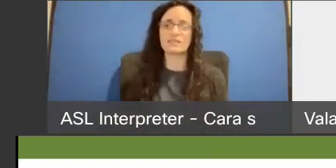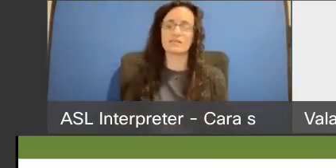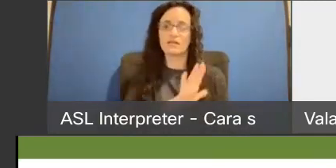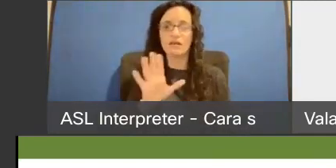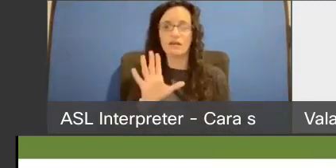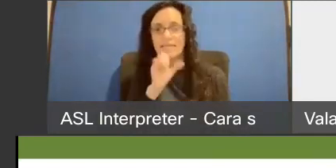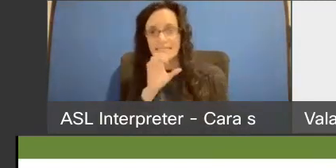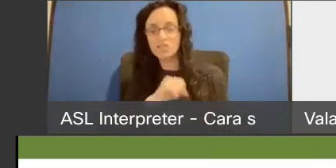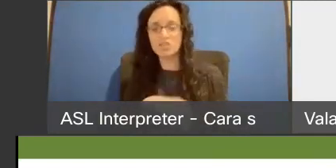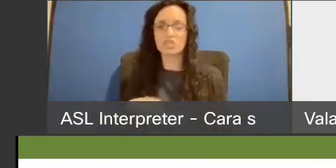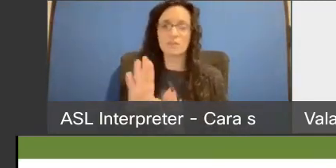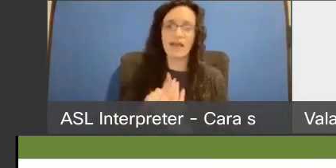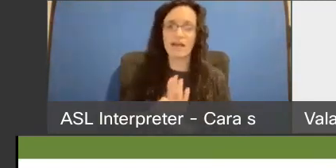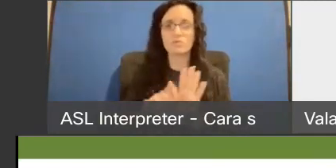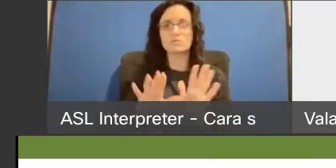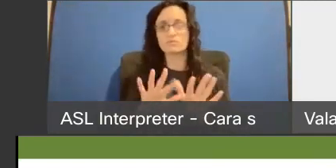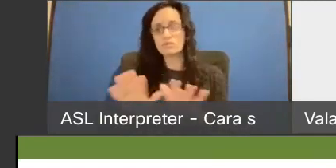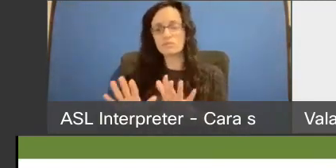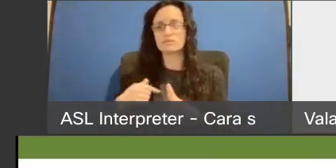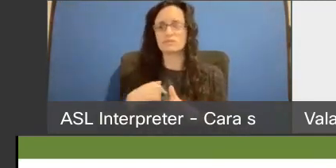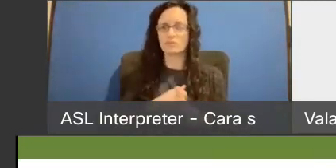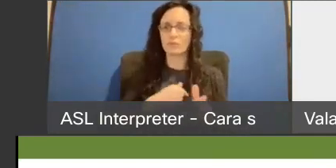about definitions around suicide, but